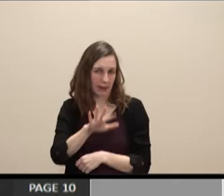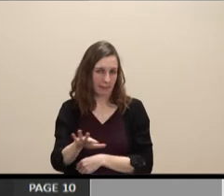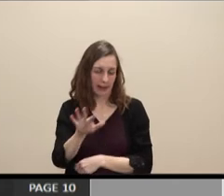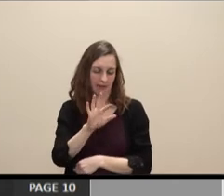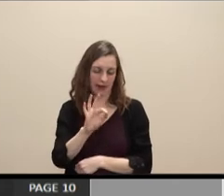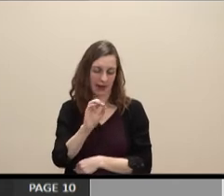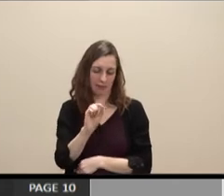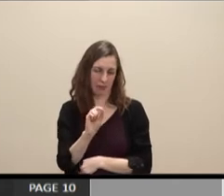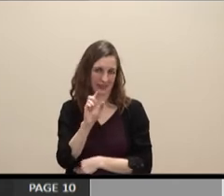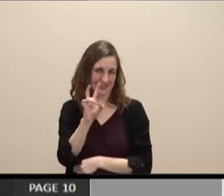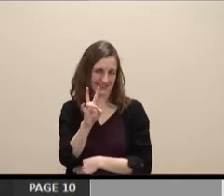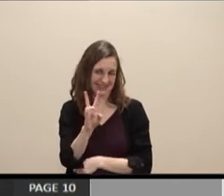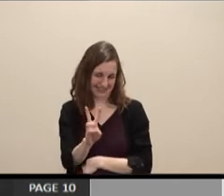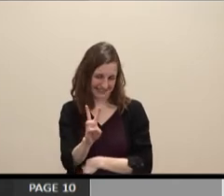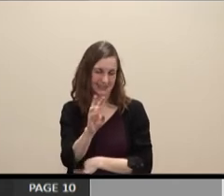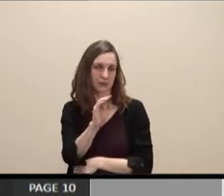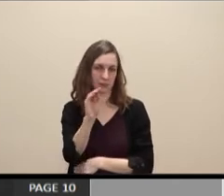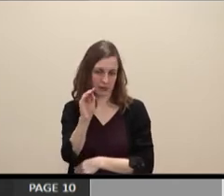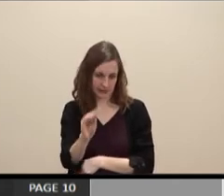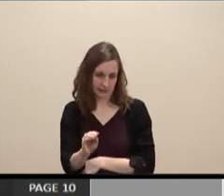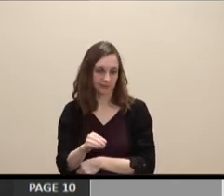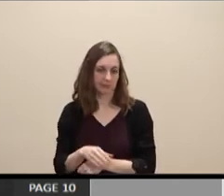9.6%.